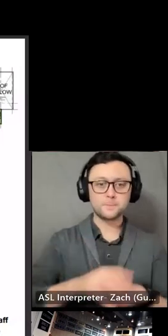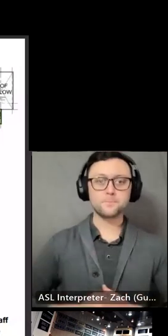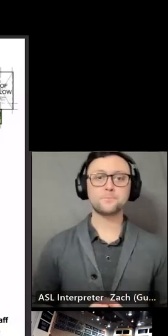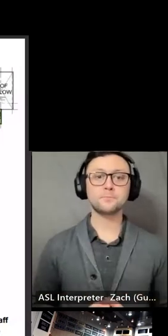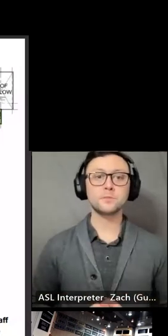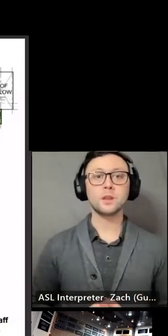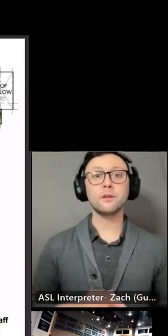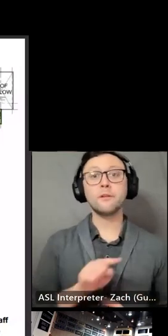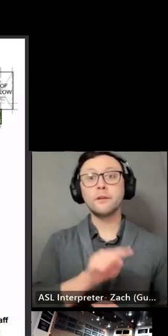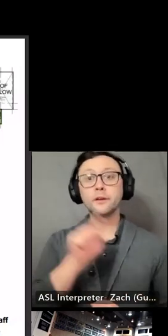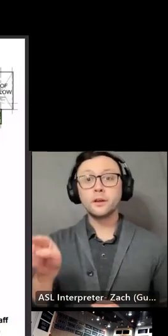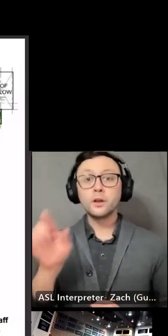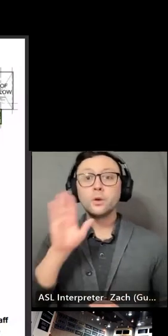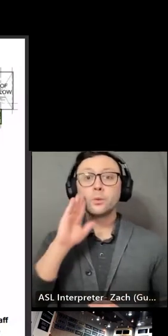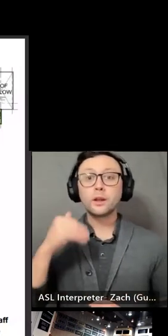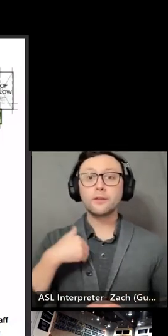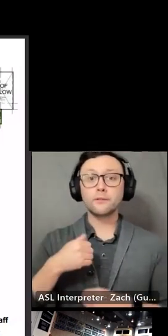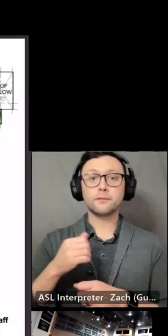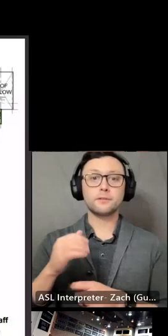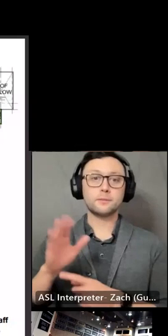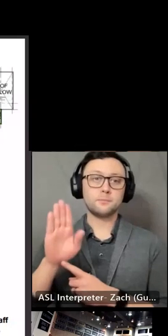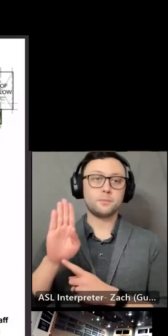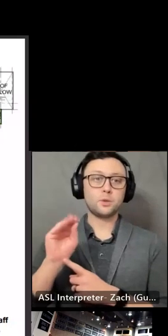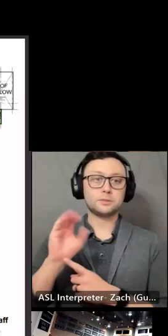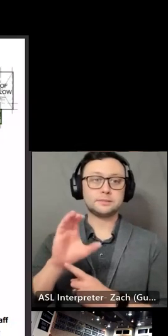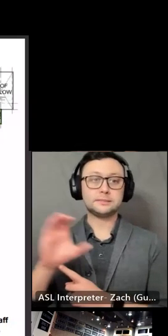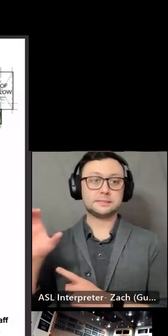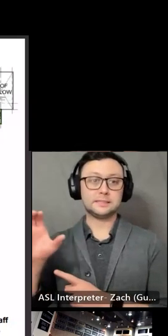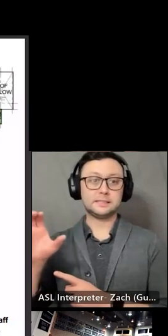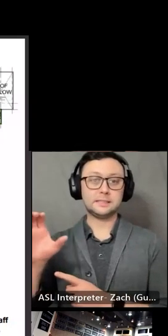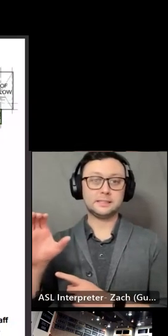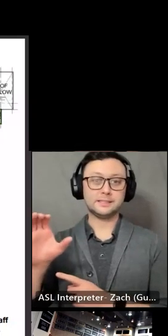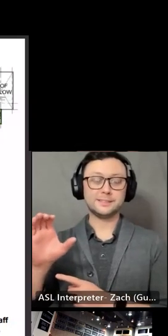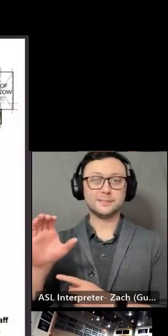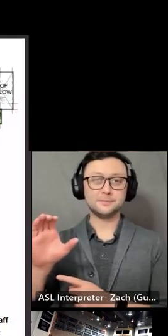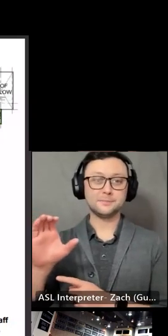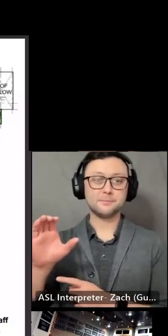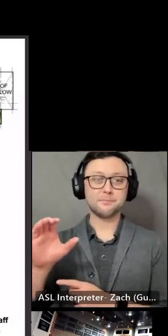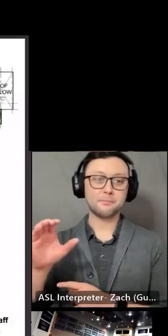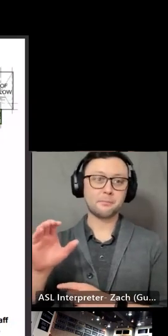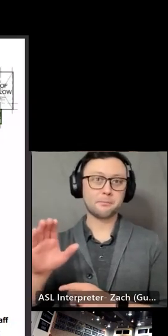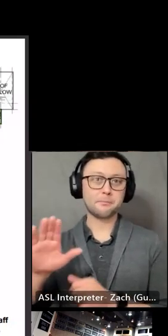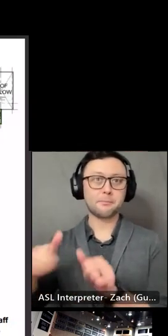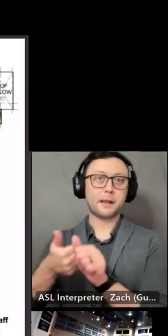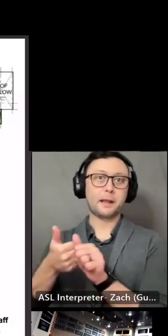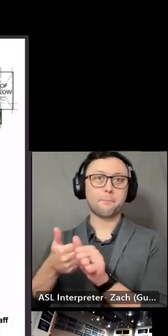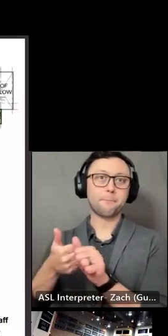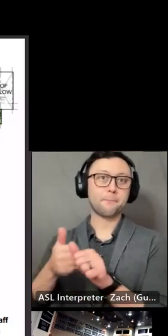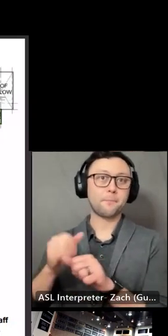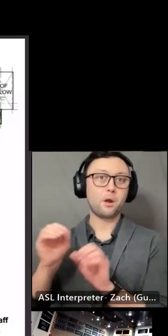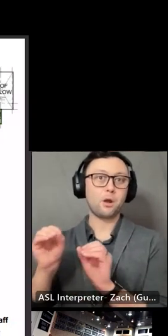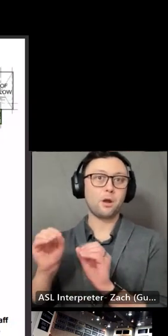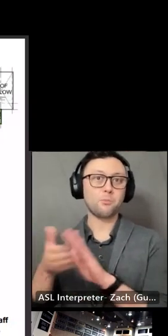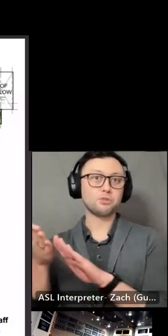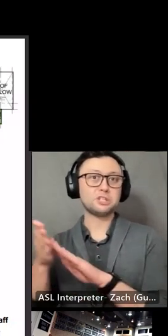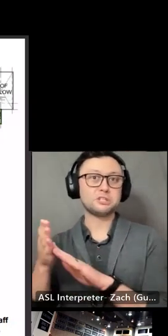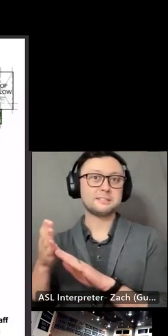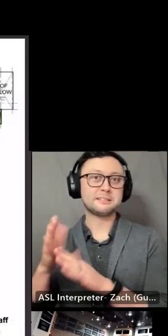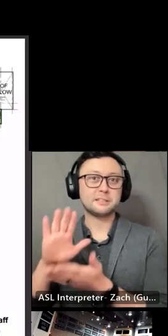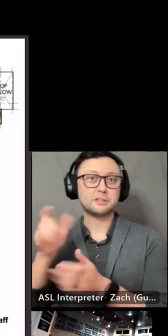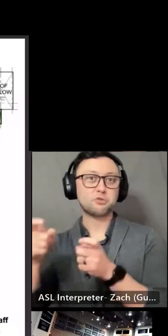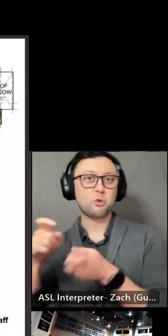This largely won't be used, hopefully, like never used, so it's really going to be a backup in case for some